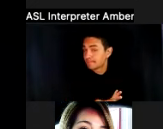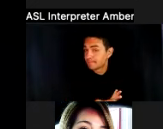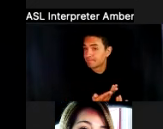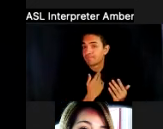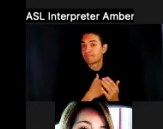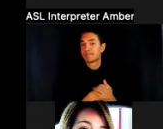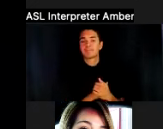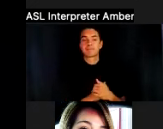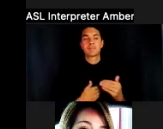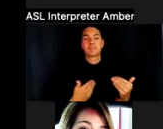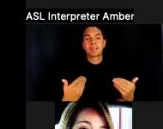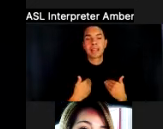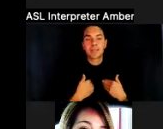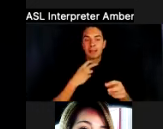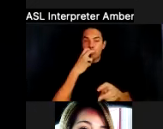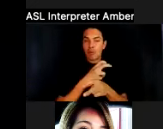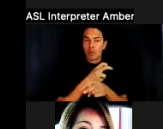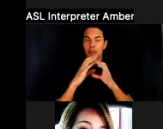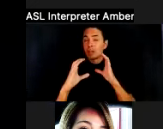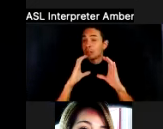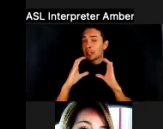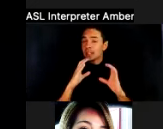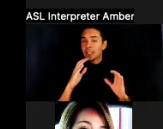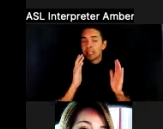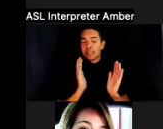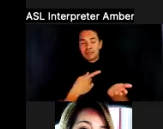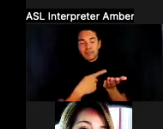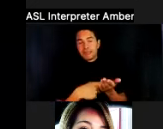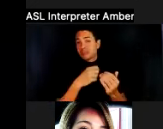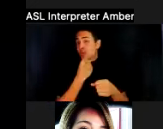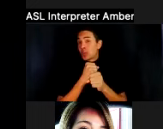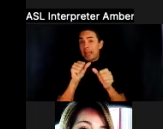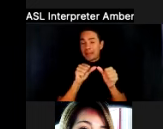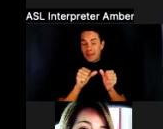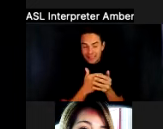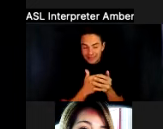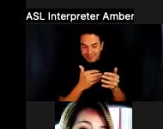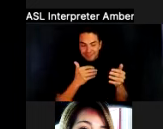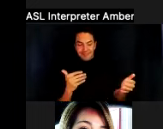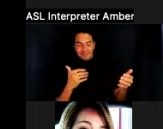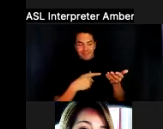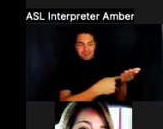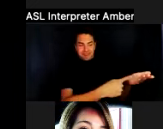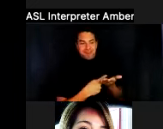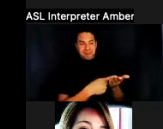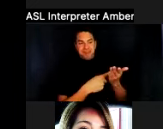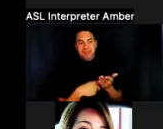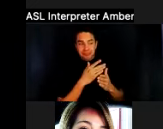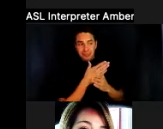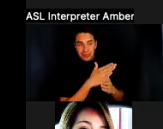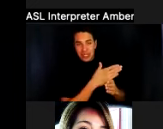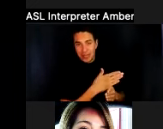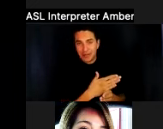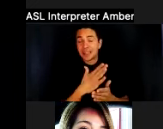sort of having those hard discussions and trying to create that space of openness and sharing. Although